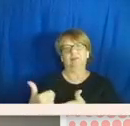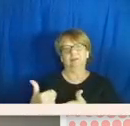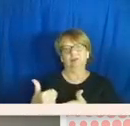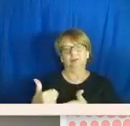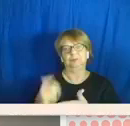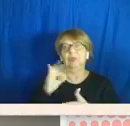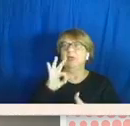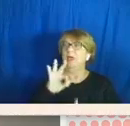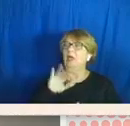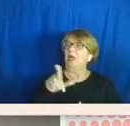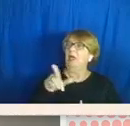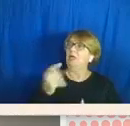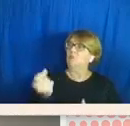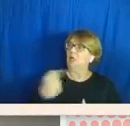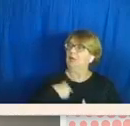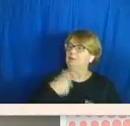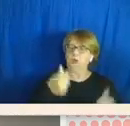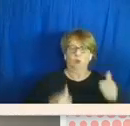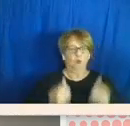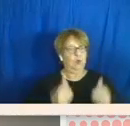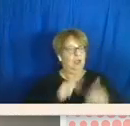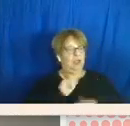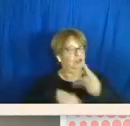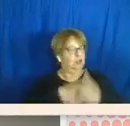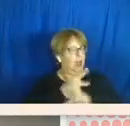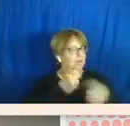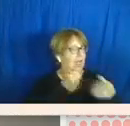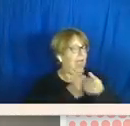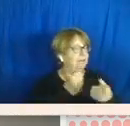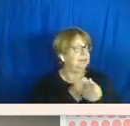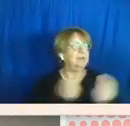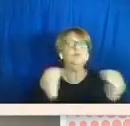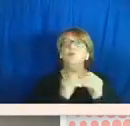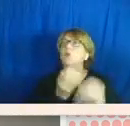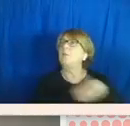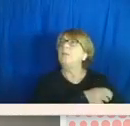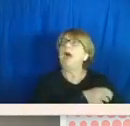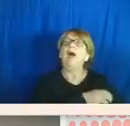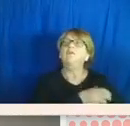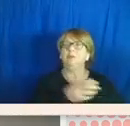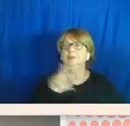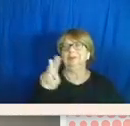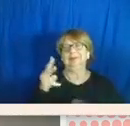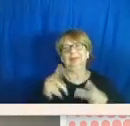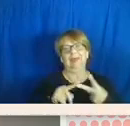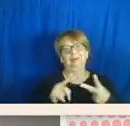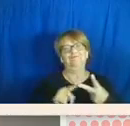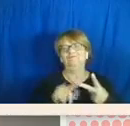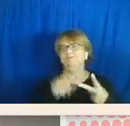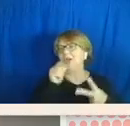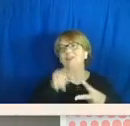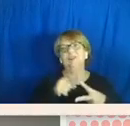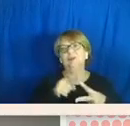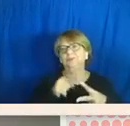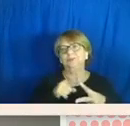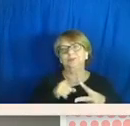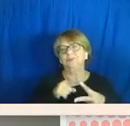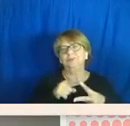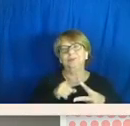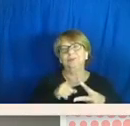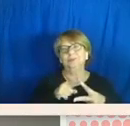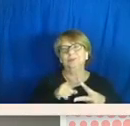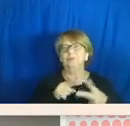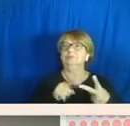me which form of advocacy is more powerful, it's the second, not the first. Mm-hmm. It is the